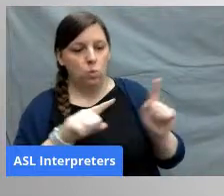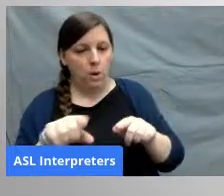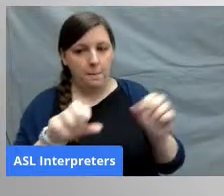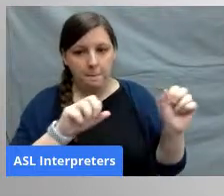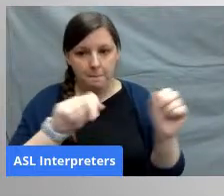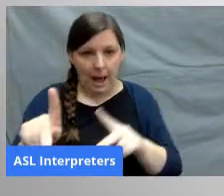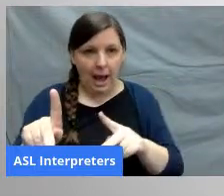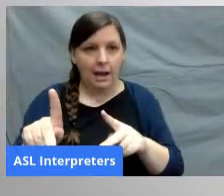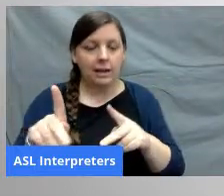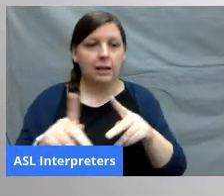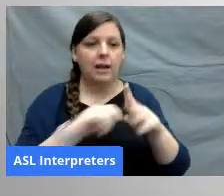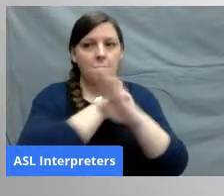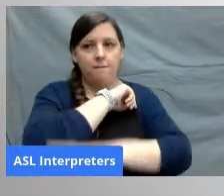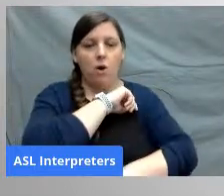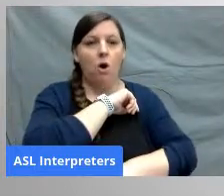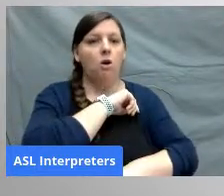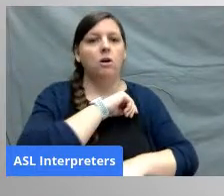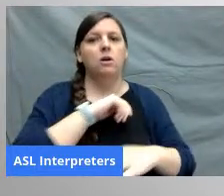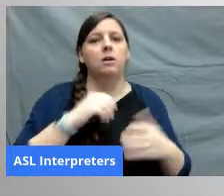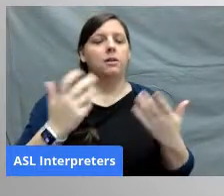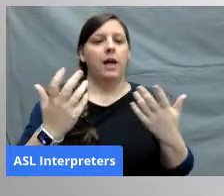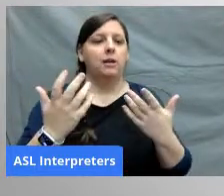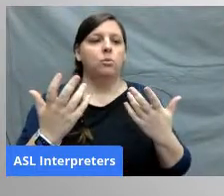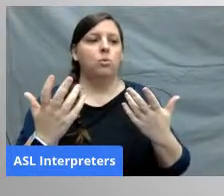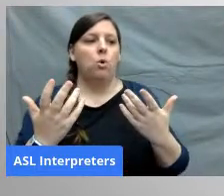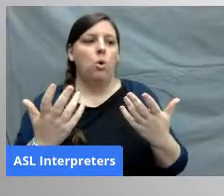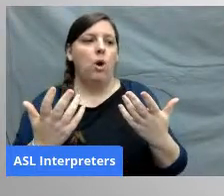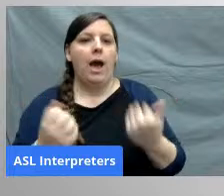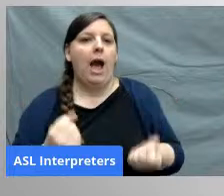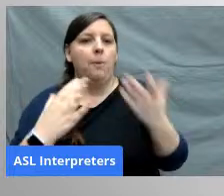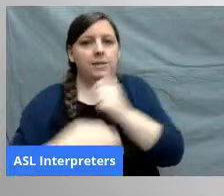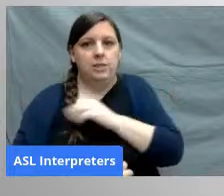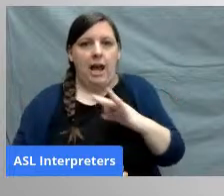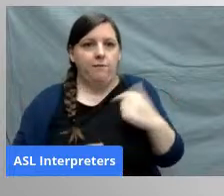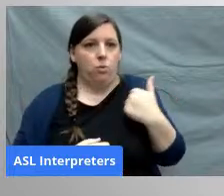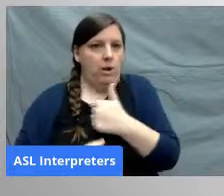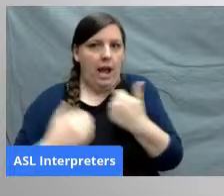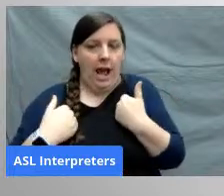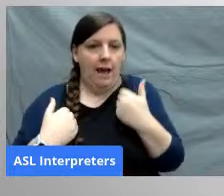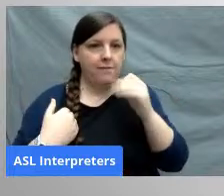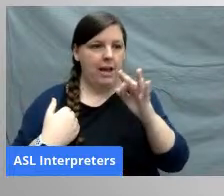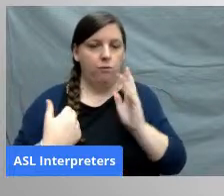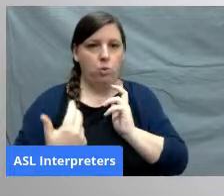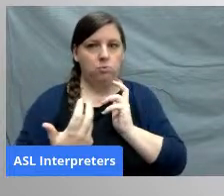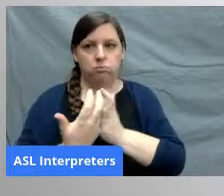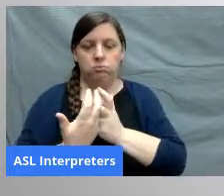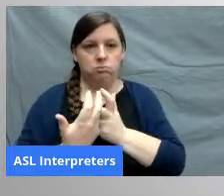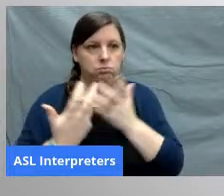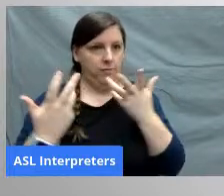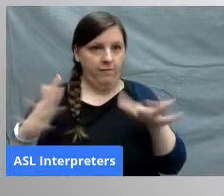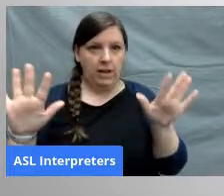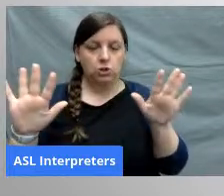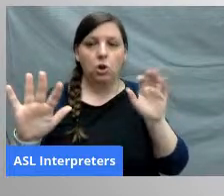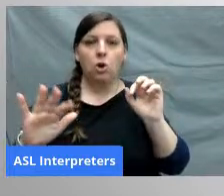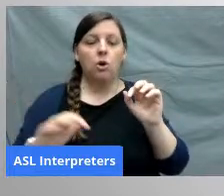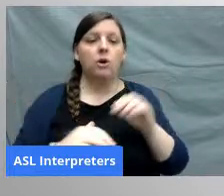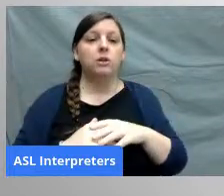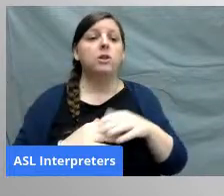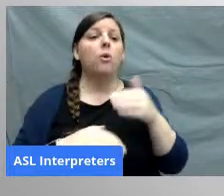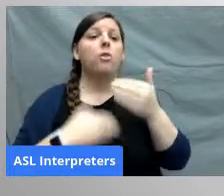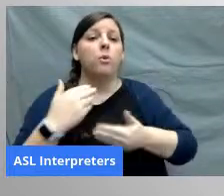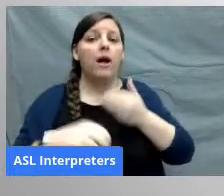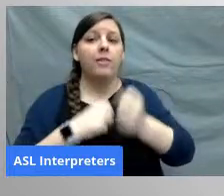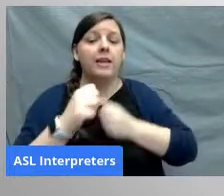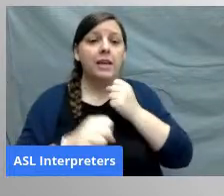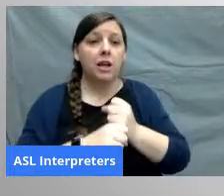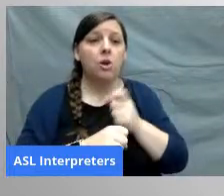and fully staffed. Throughout the year, maybe when she does her HR quarterly report, if